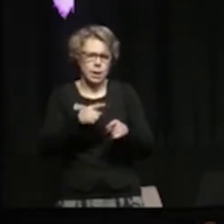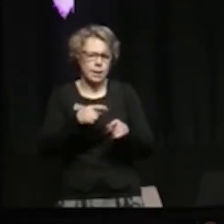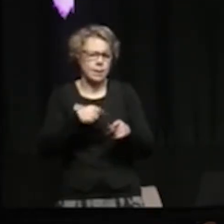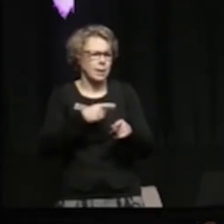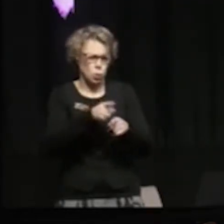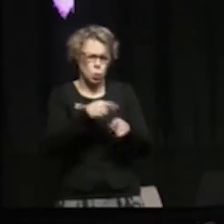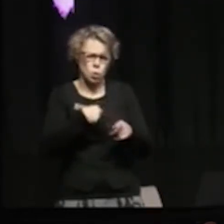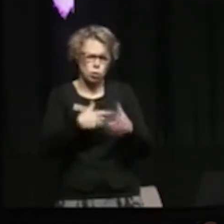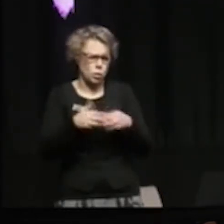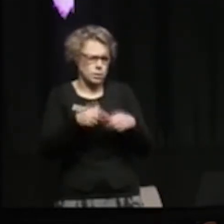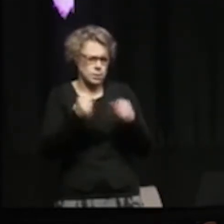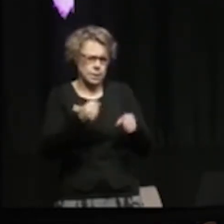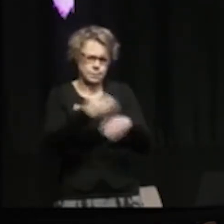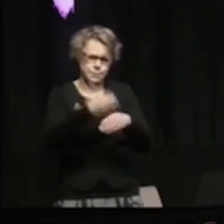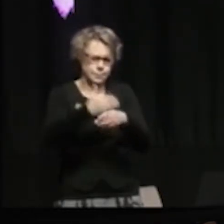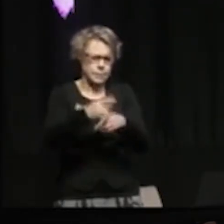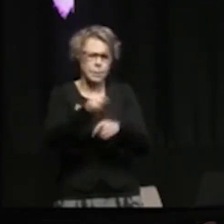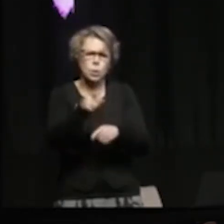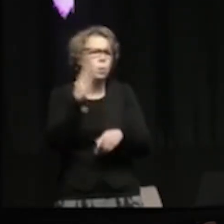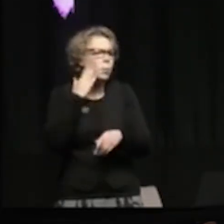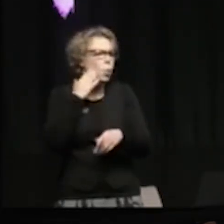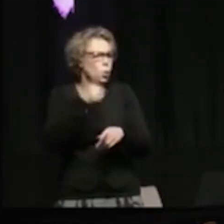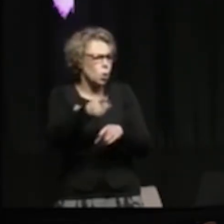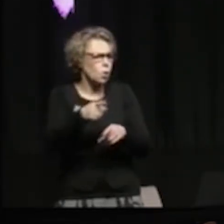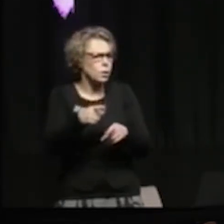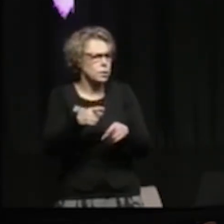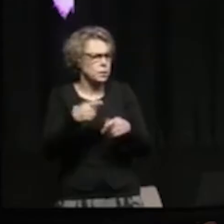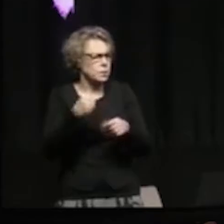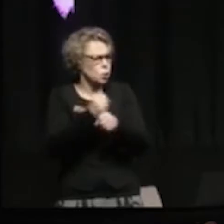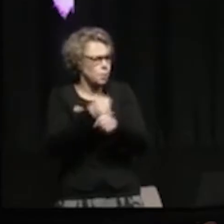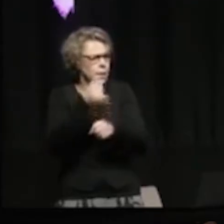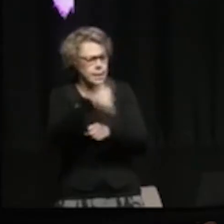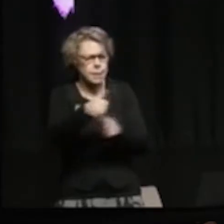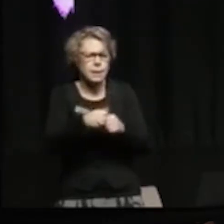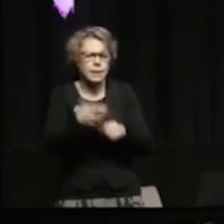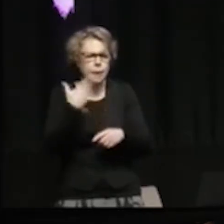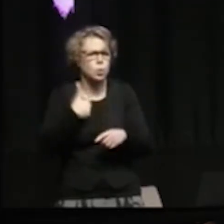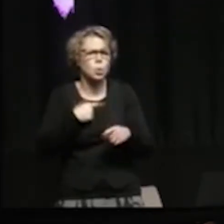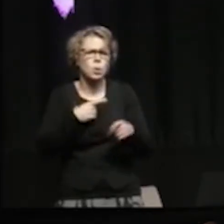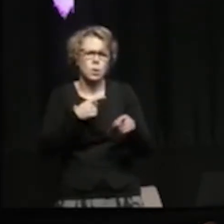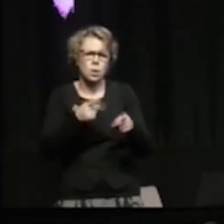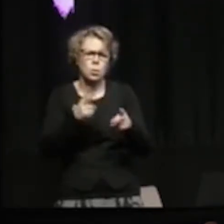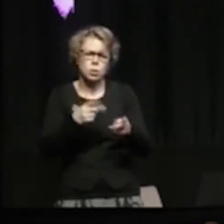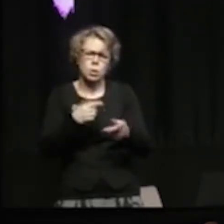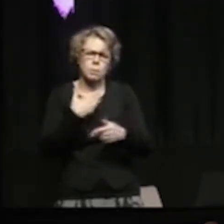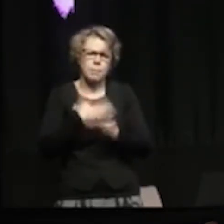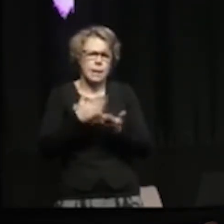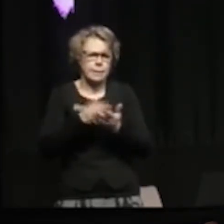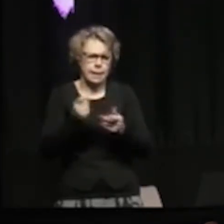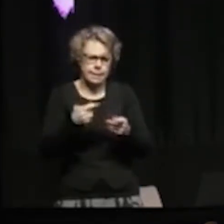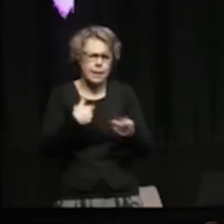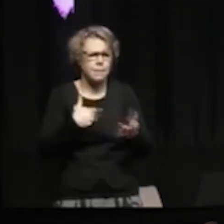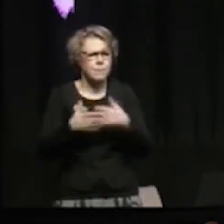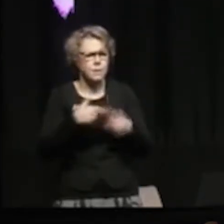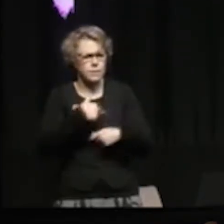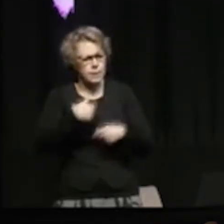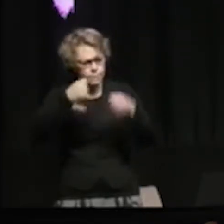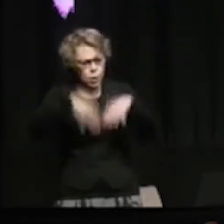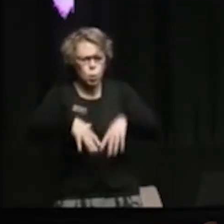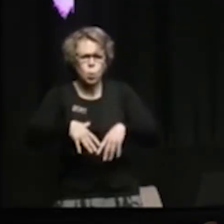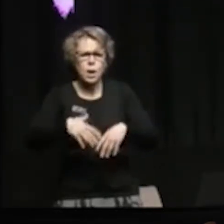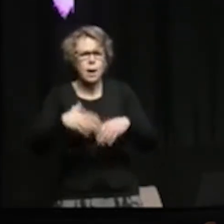Extraordinary records and art about where you are living and working. But can you talk a little bit about your response to the idea